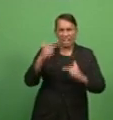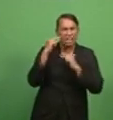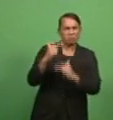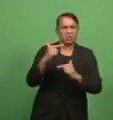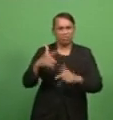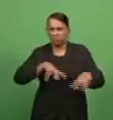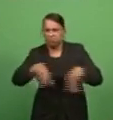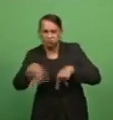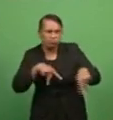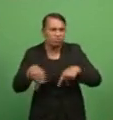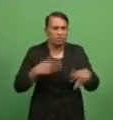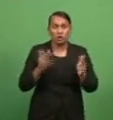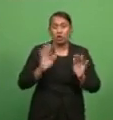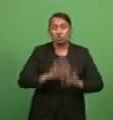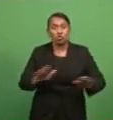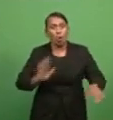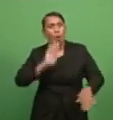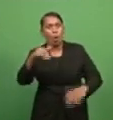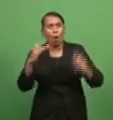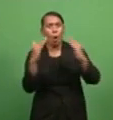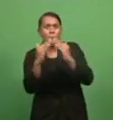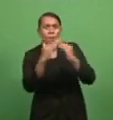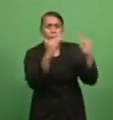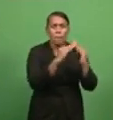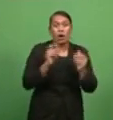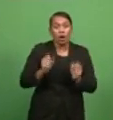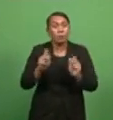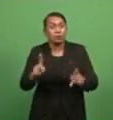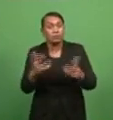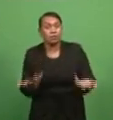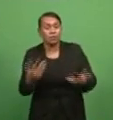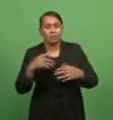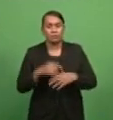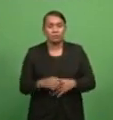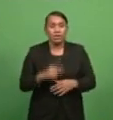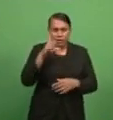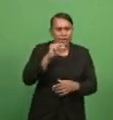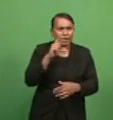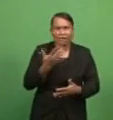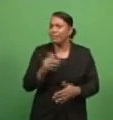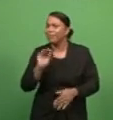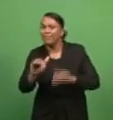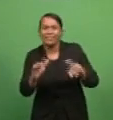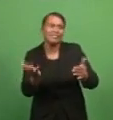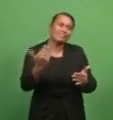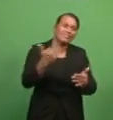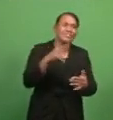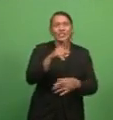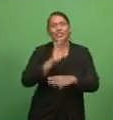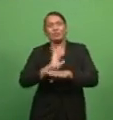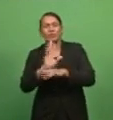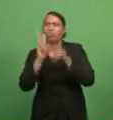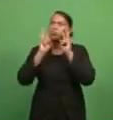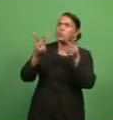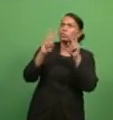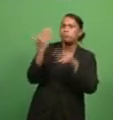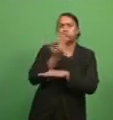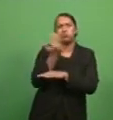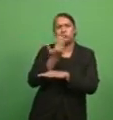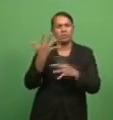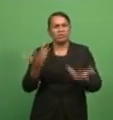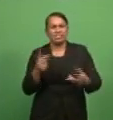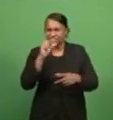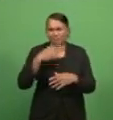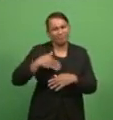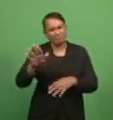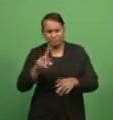home. So this is an opportunity for you to get them out from watching Netflix and video games and plant some trees, because these trees